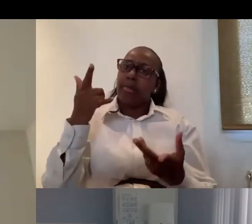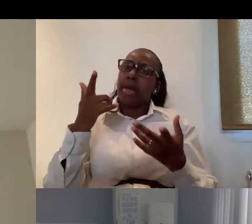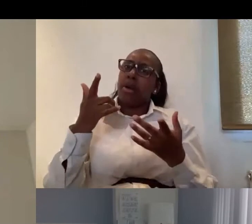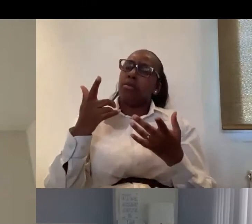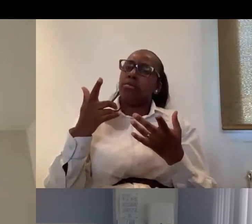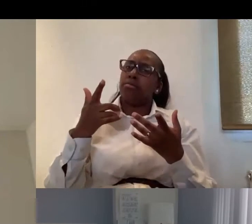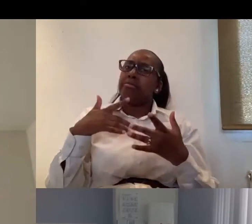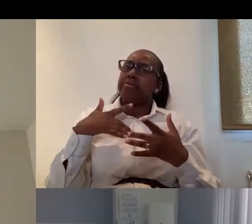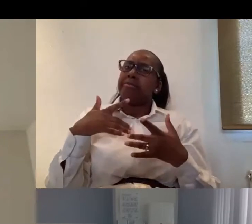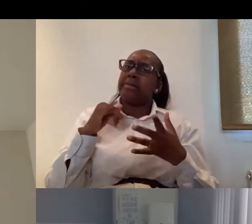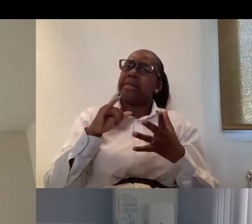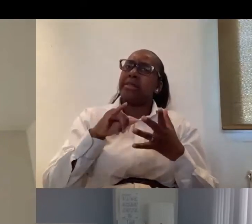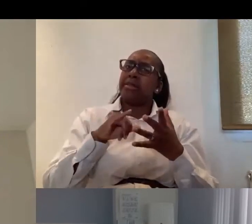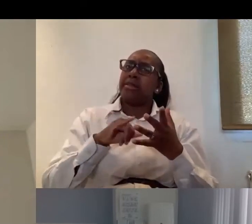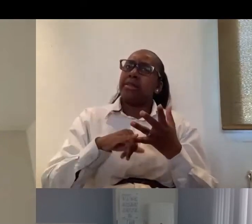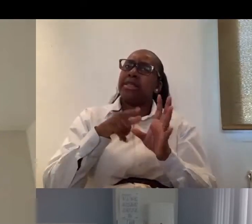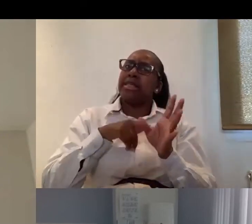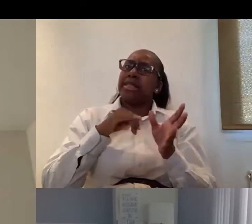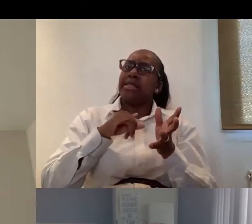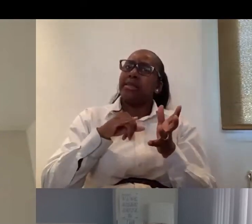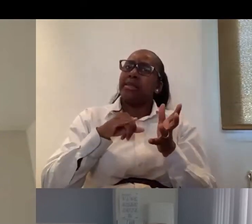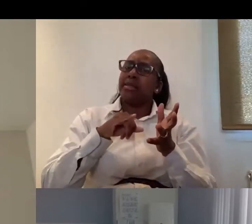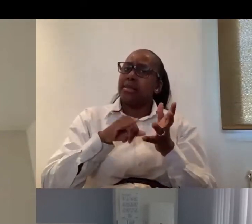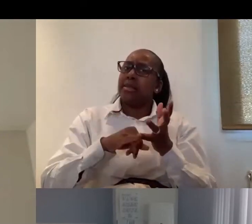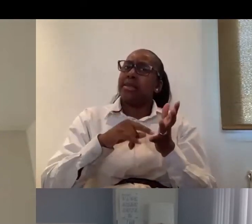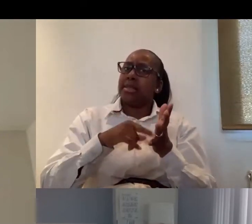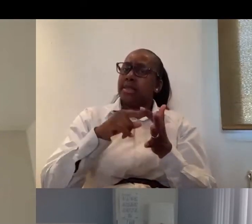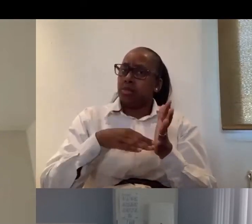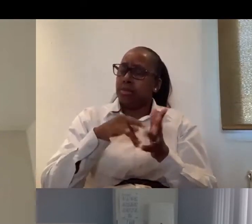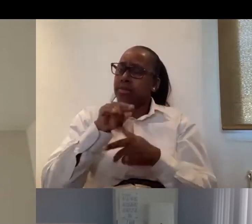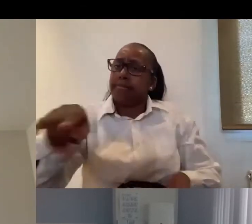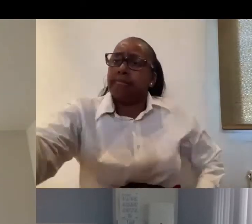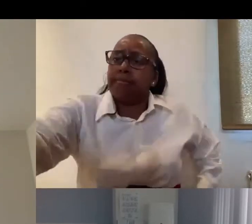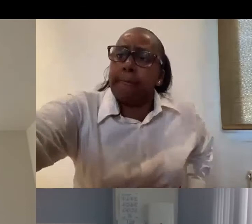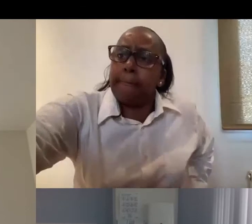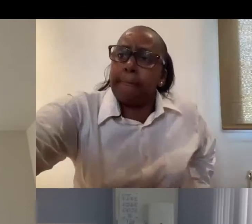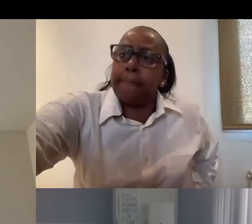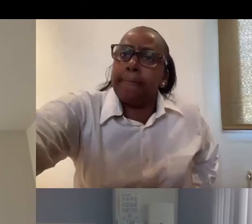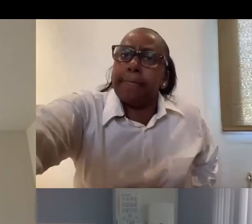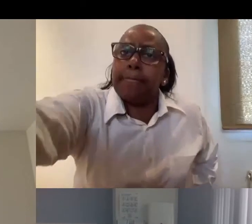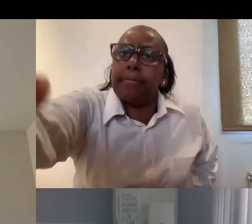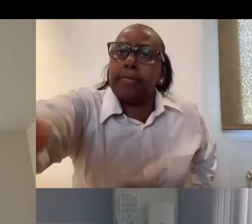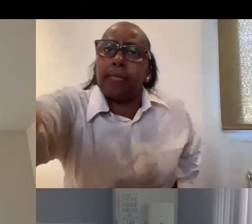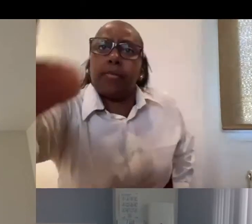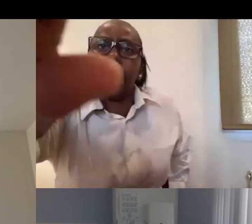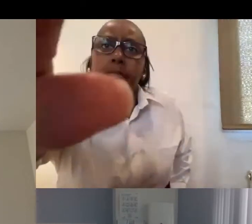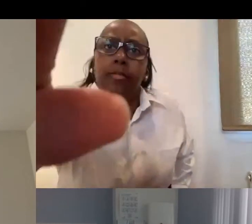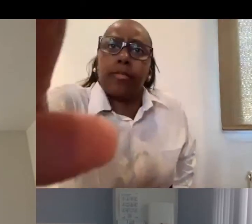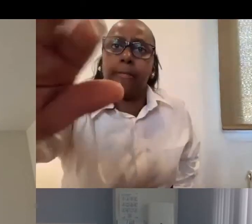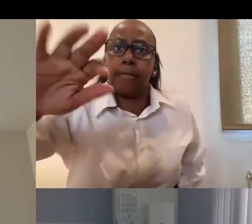symptoms, and then the second bit is about transmission. So the viruses really are designed to